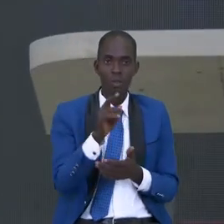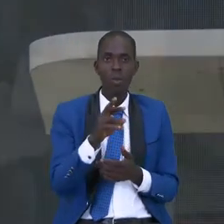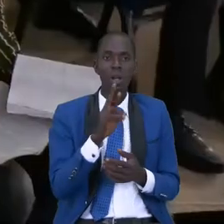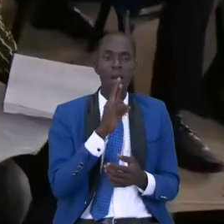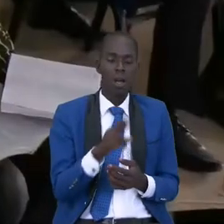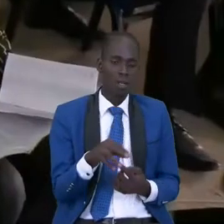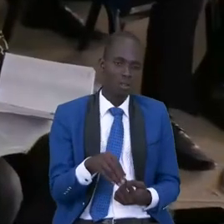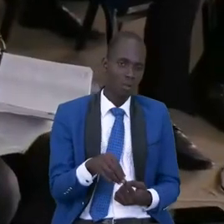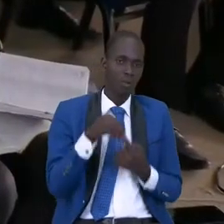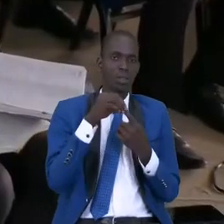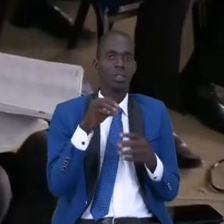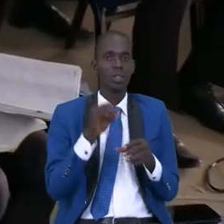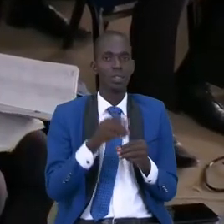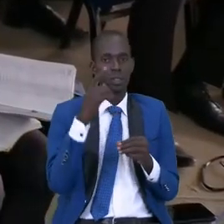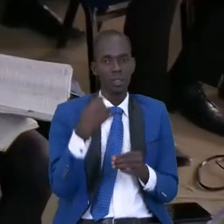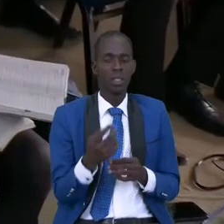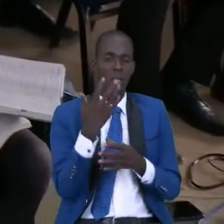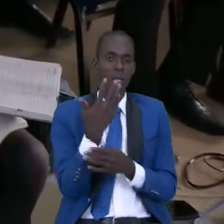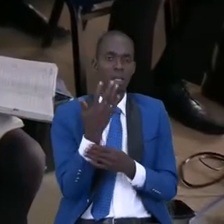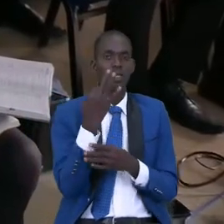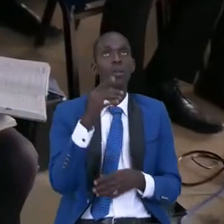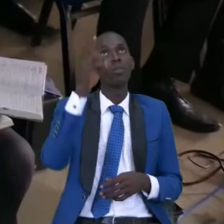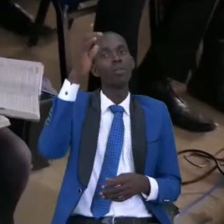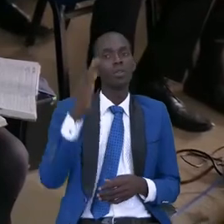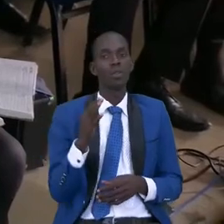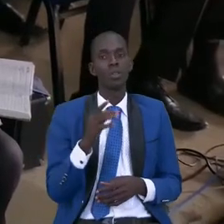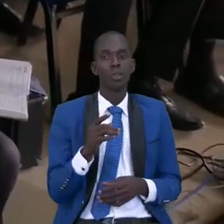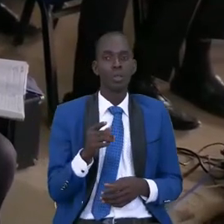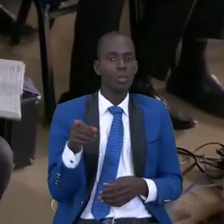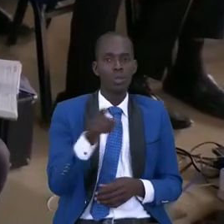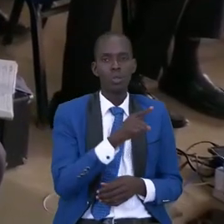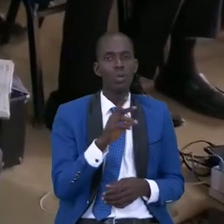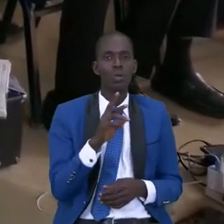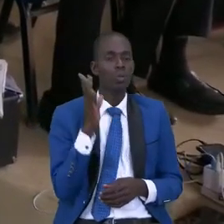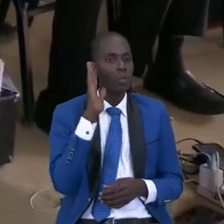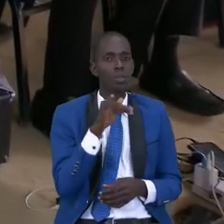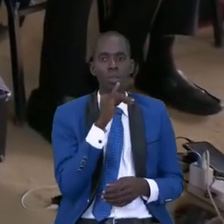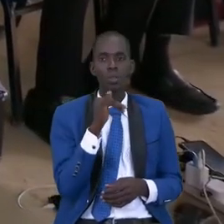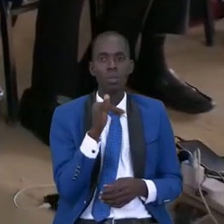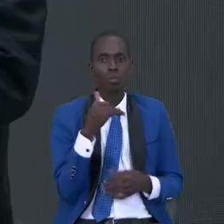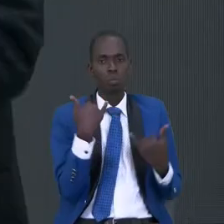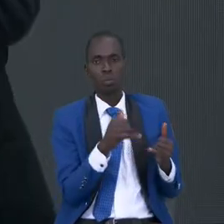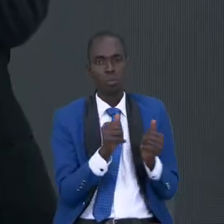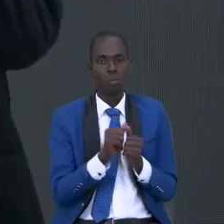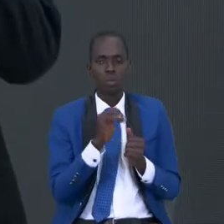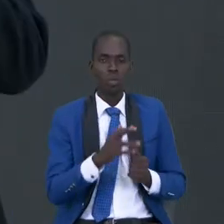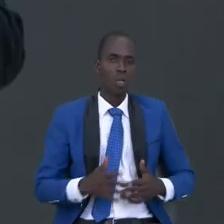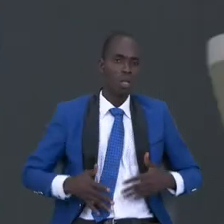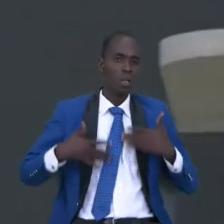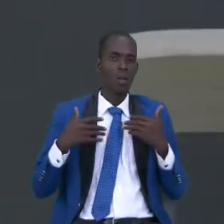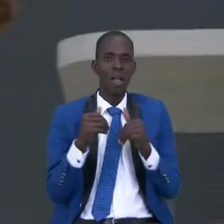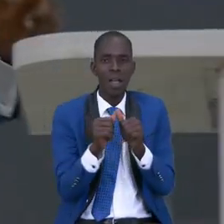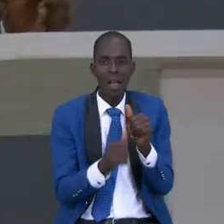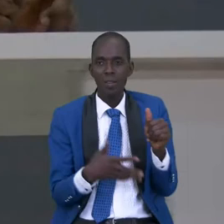the hand of God. He will not play with your life. He will not joke with your life. Everything